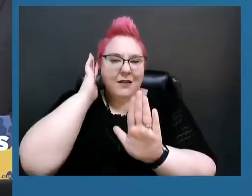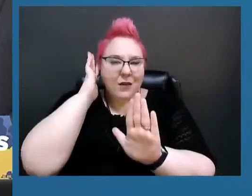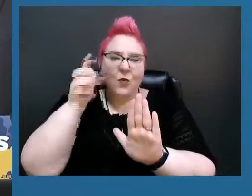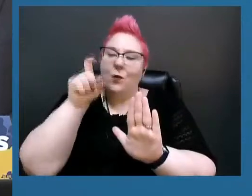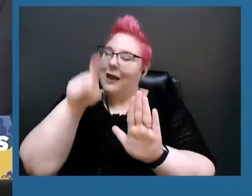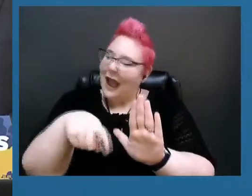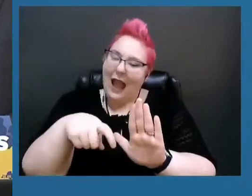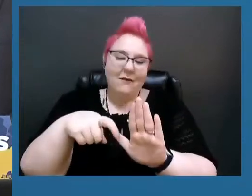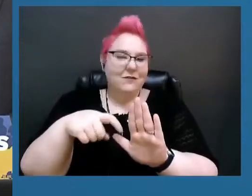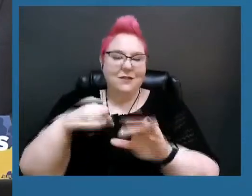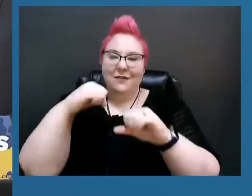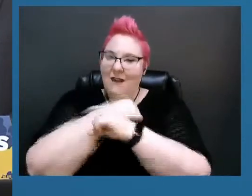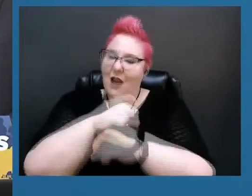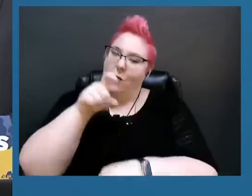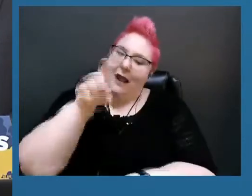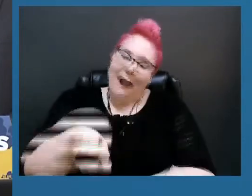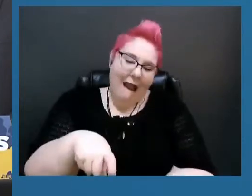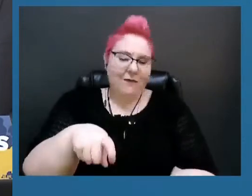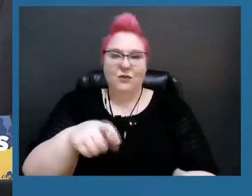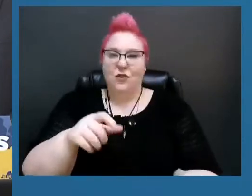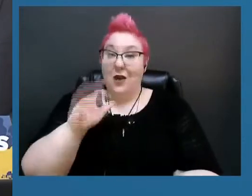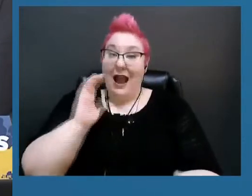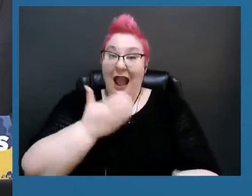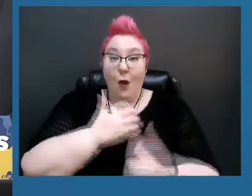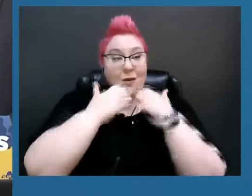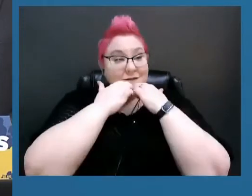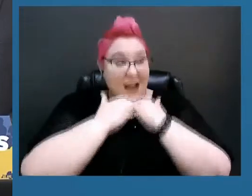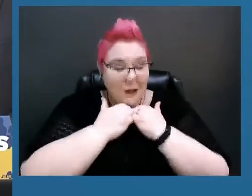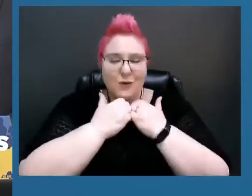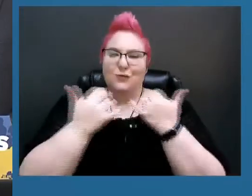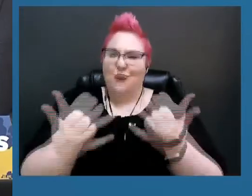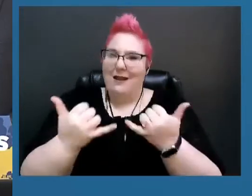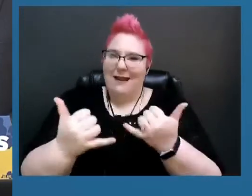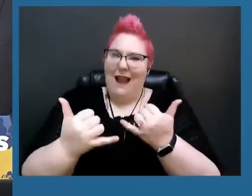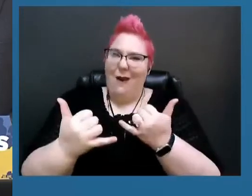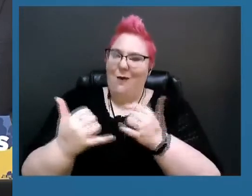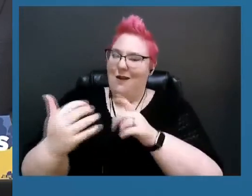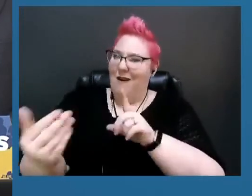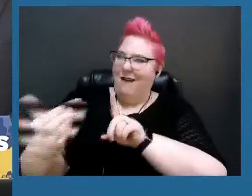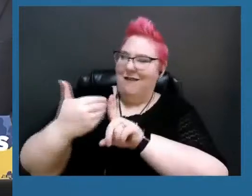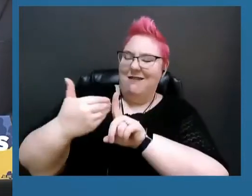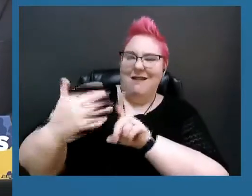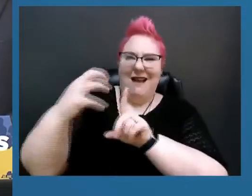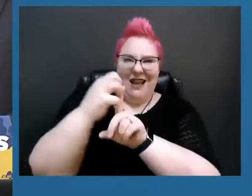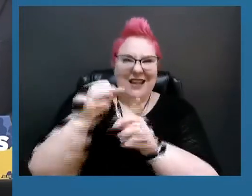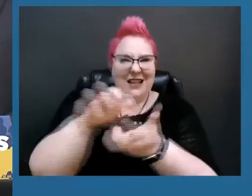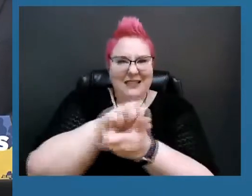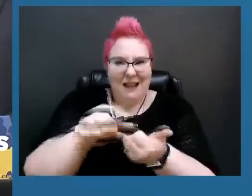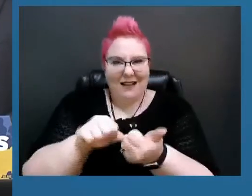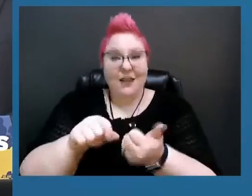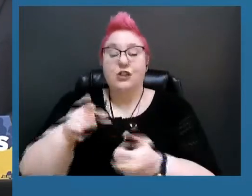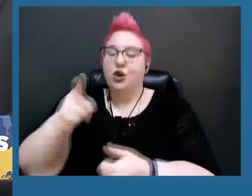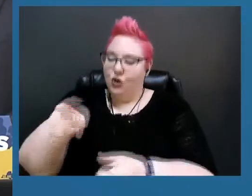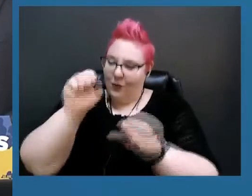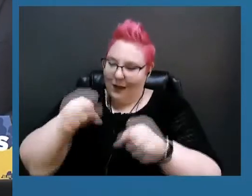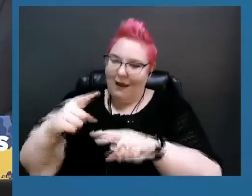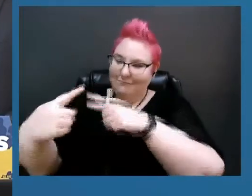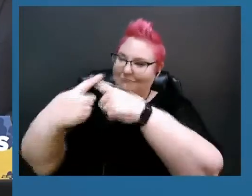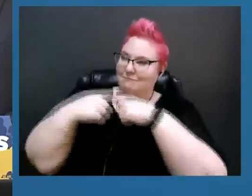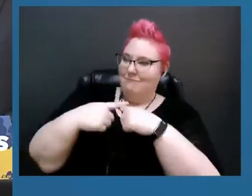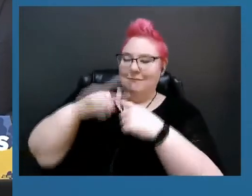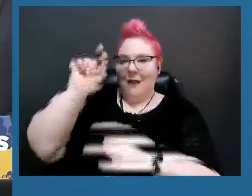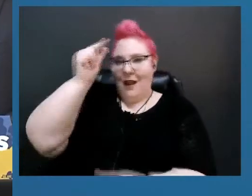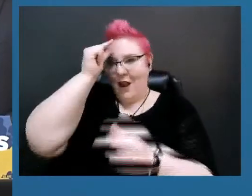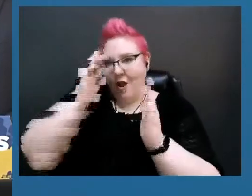up, my friends. Our values are under attack right now. And you can count on me as the governor of a vastly